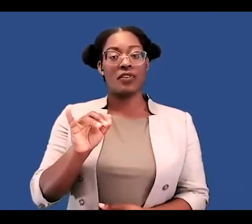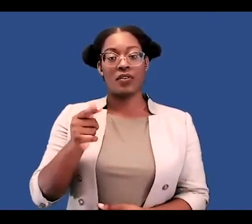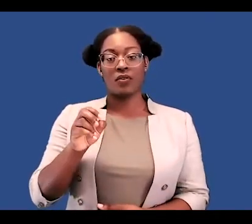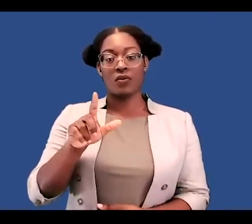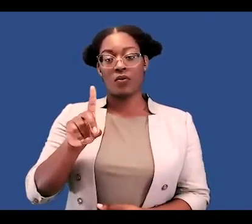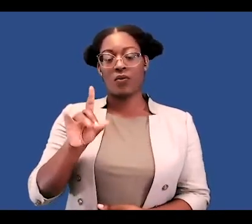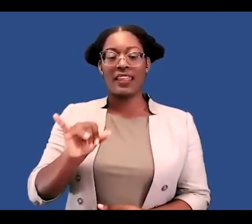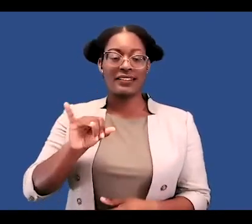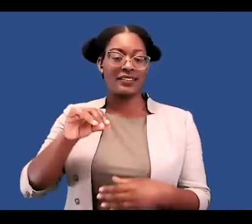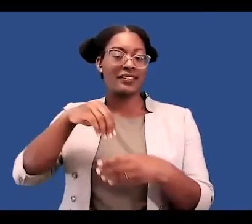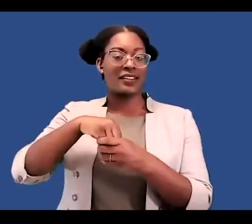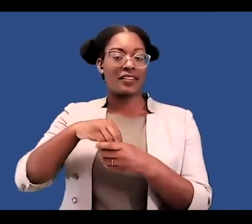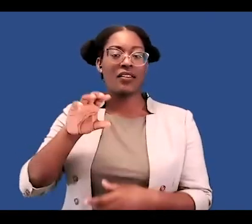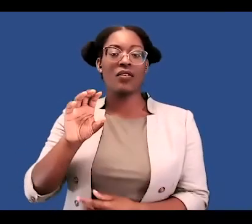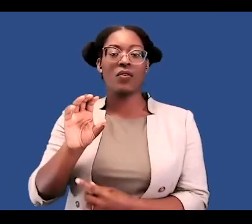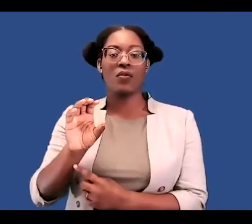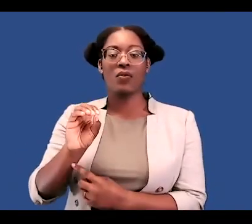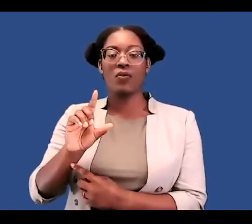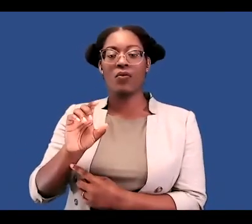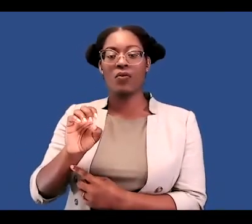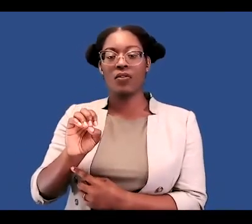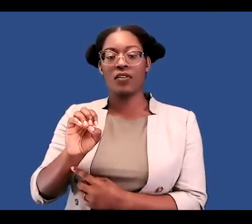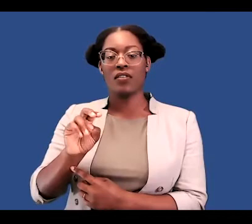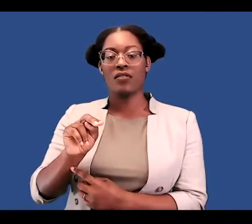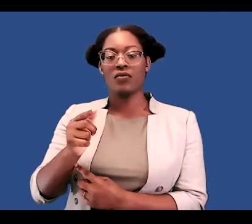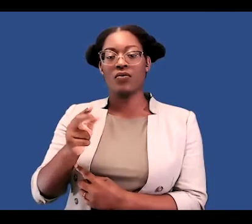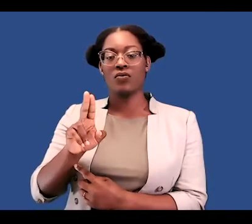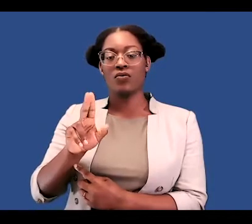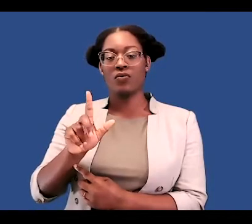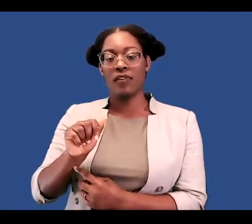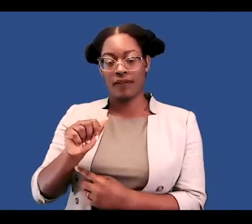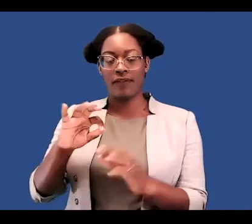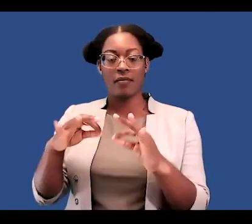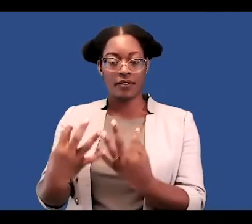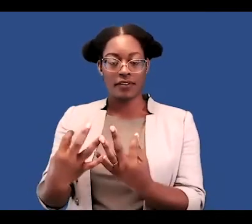in the calendula family. Rose is always good for the heart space.